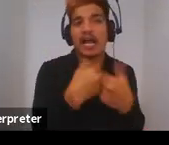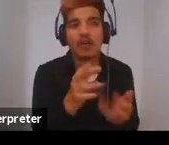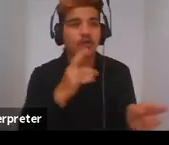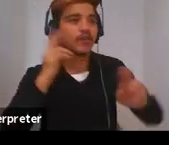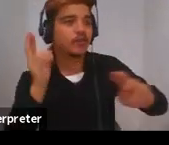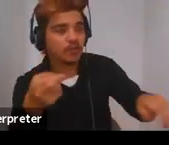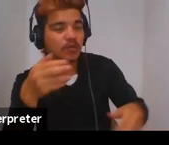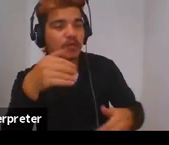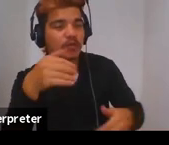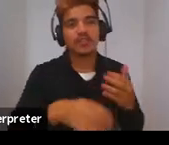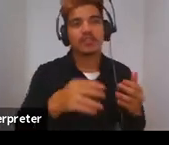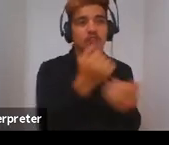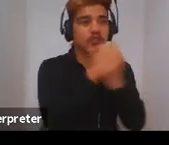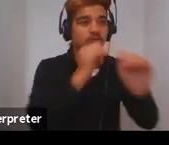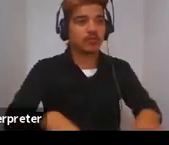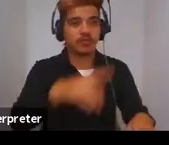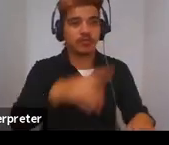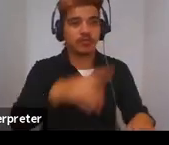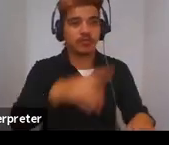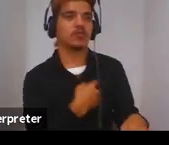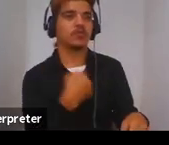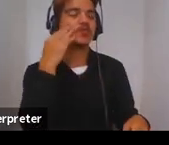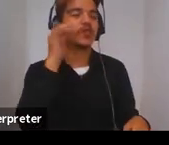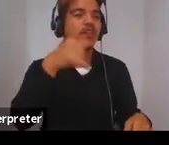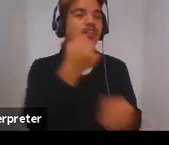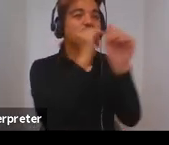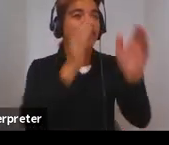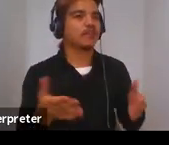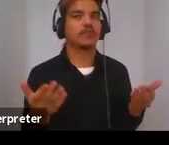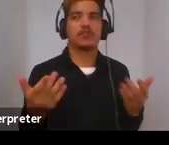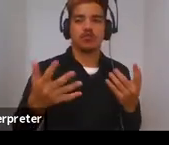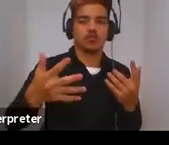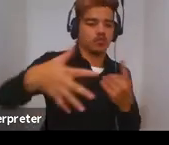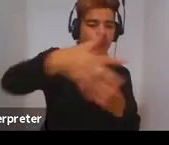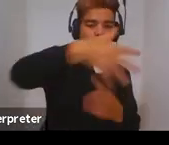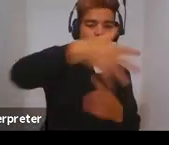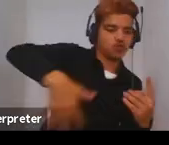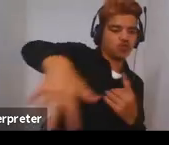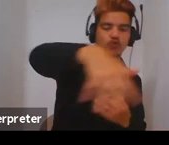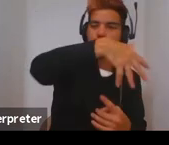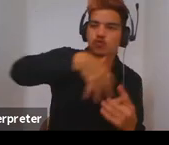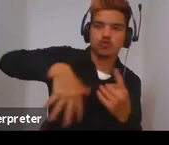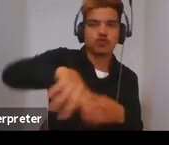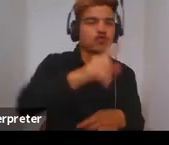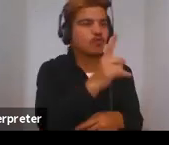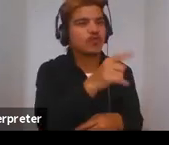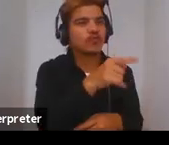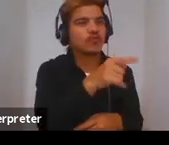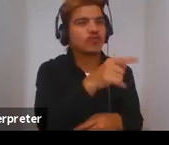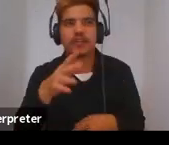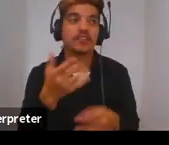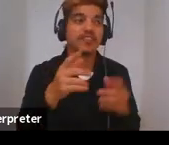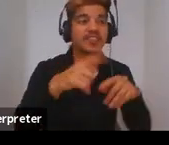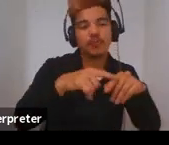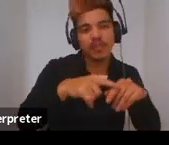survivors, because we know survivors are all around us. We know 1 in 5, depending on the statistics and the